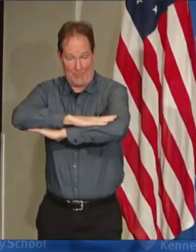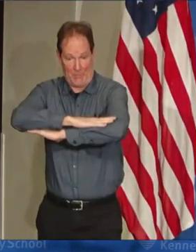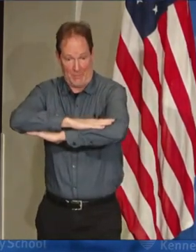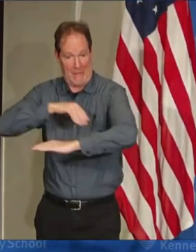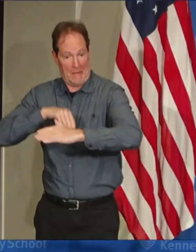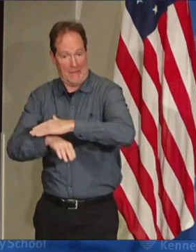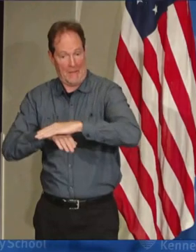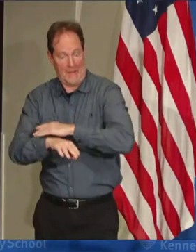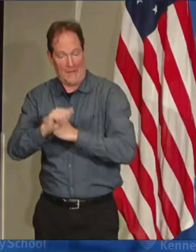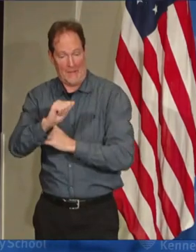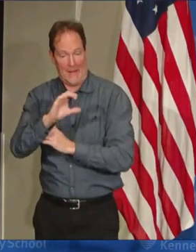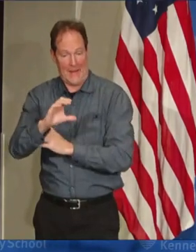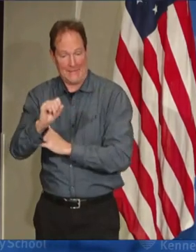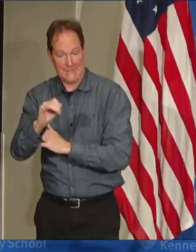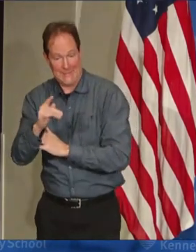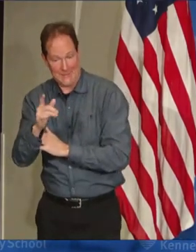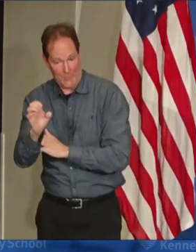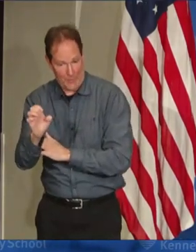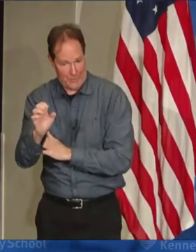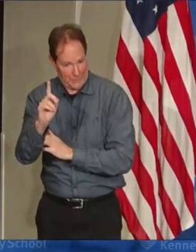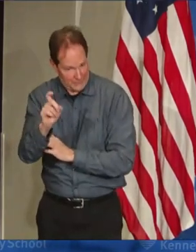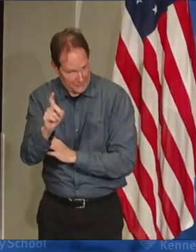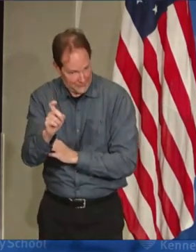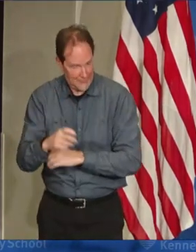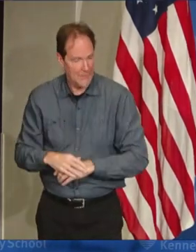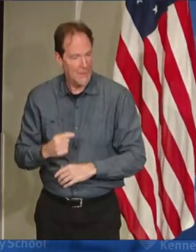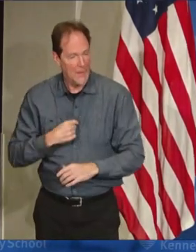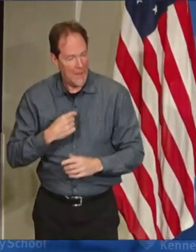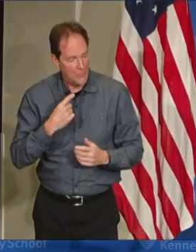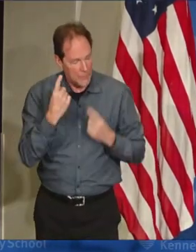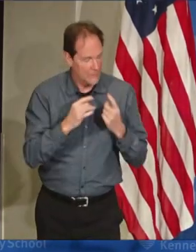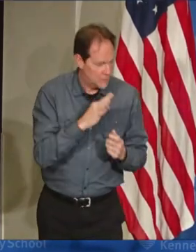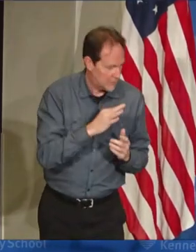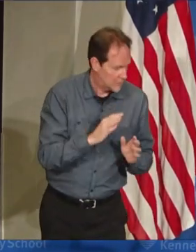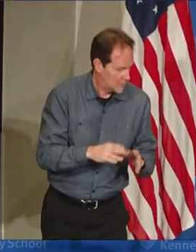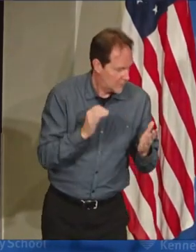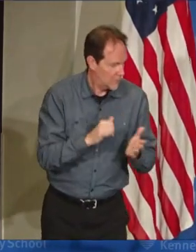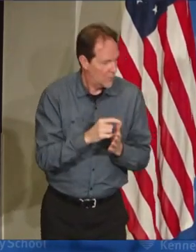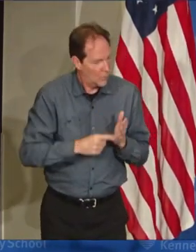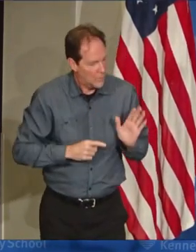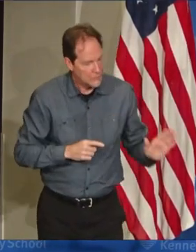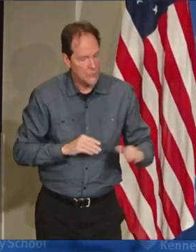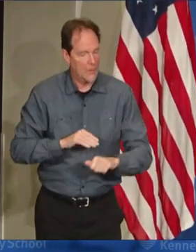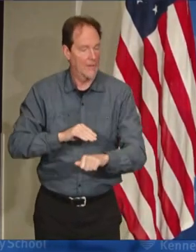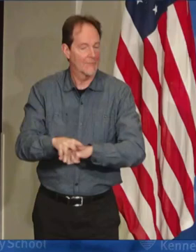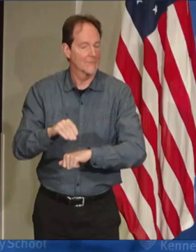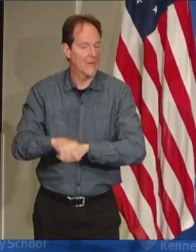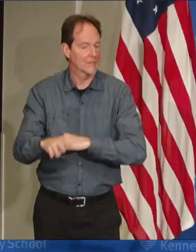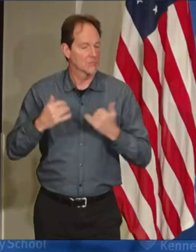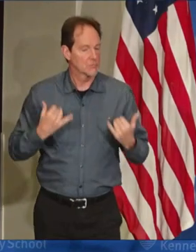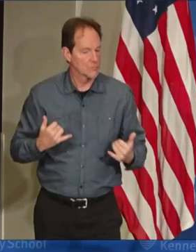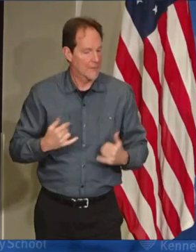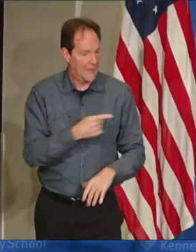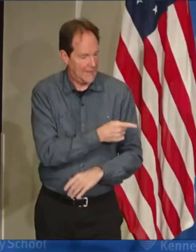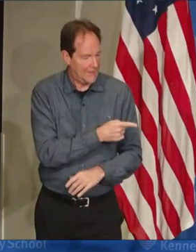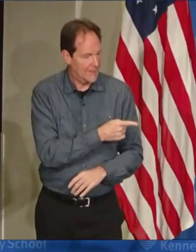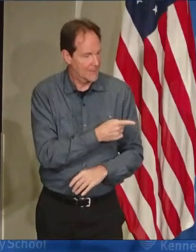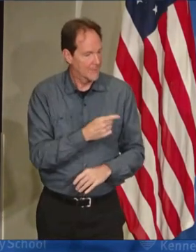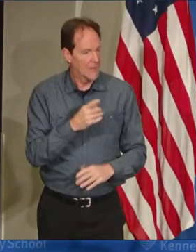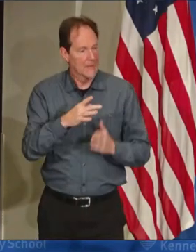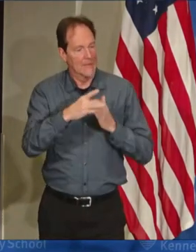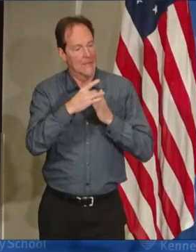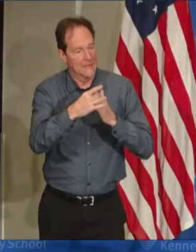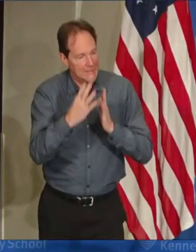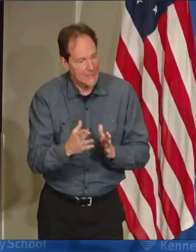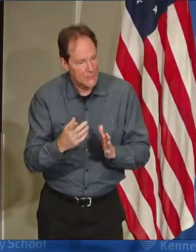And I was wondering if you could just share a little bit with us before we open it up to the group. What is your advice today to those leaders